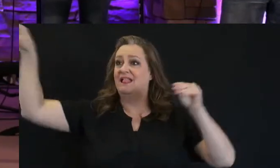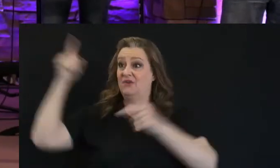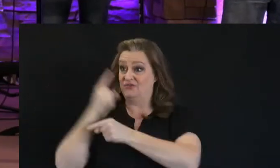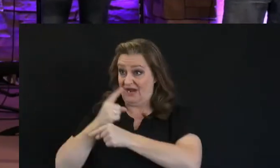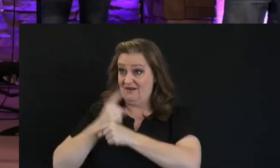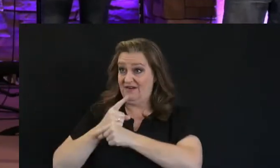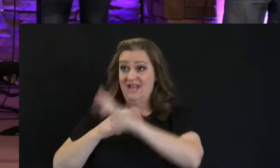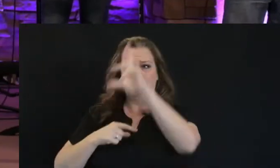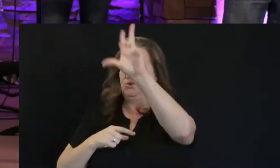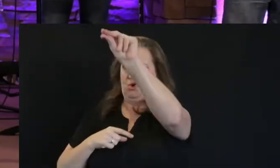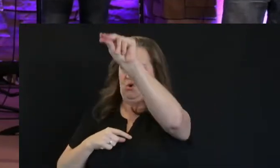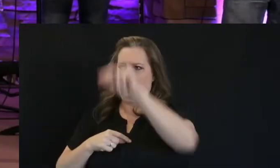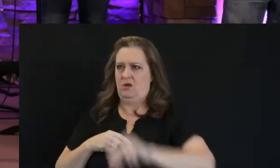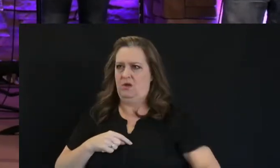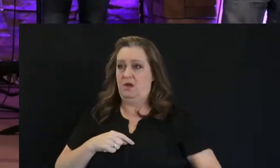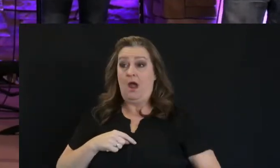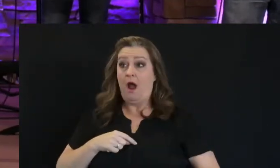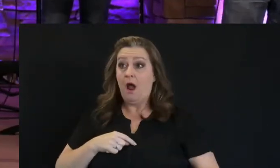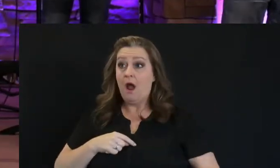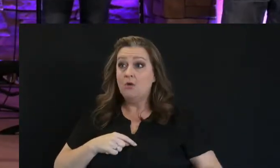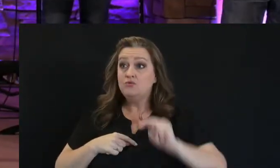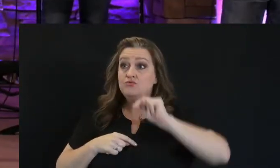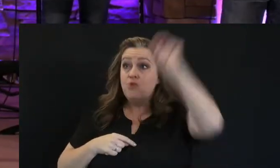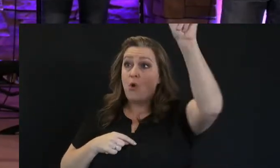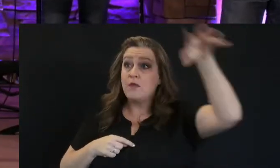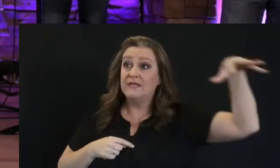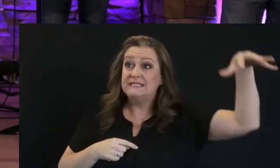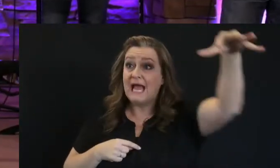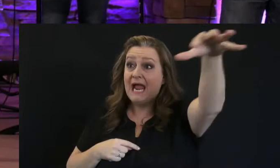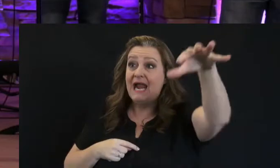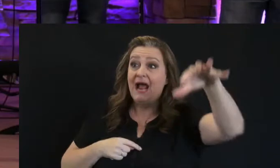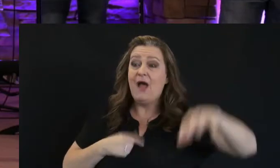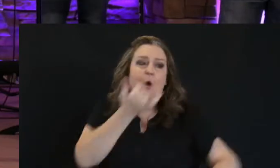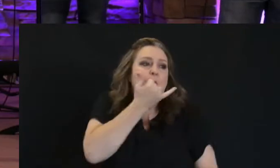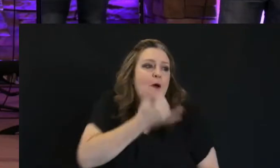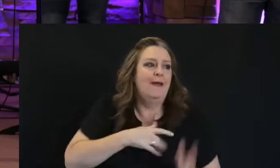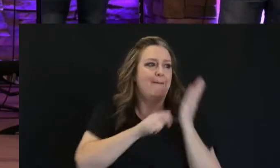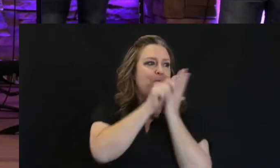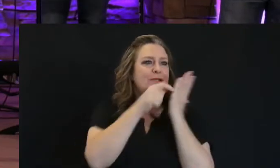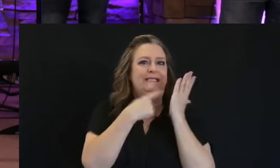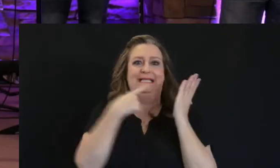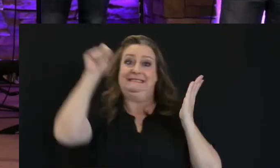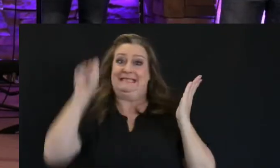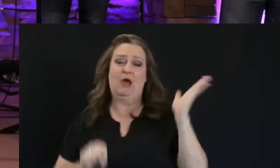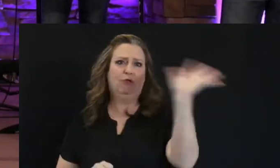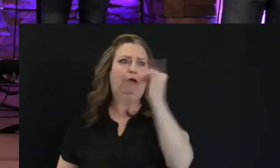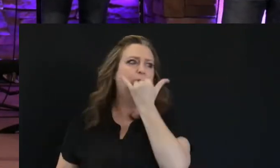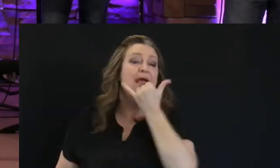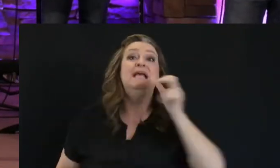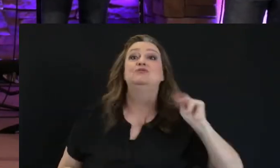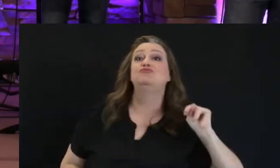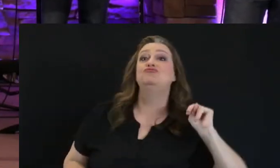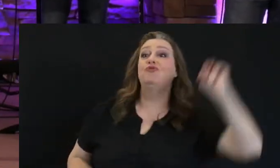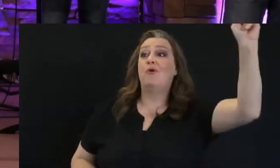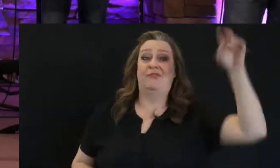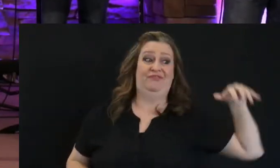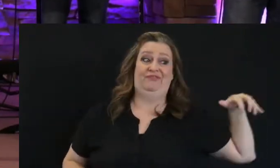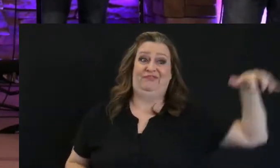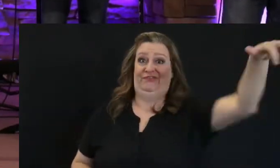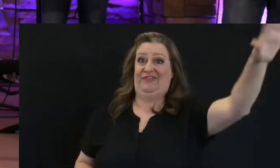Yes? No. It's going to be in the north side? Oh, it says it wrong in the bulletin. Okay, it's going to be in the north side.